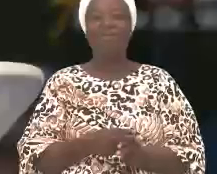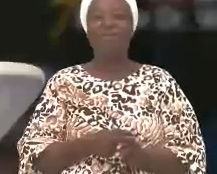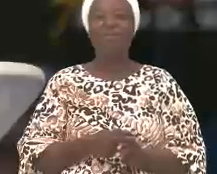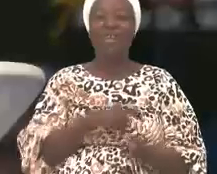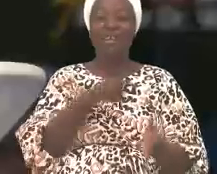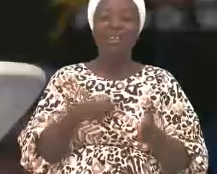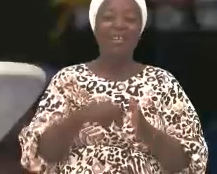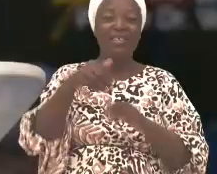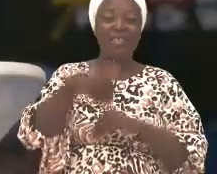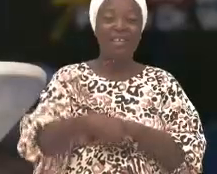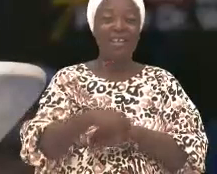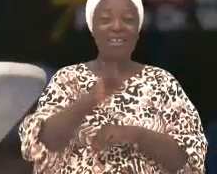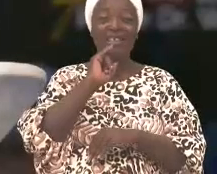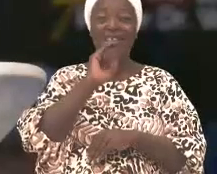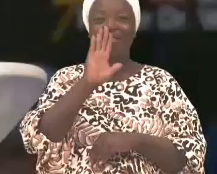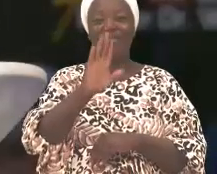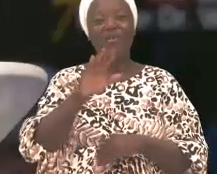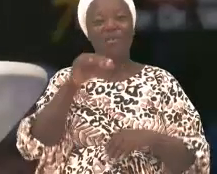Tonight is your night.